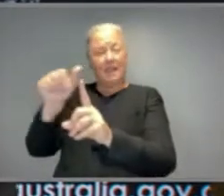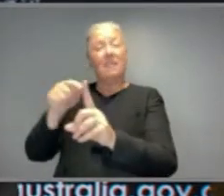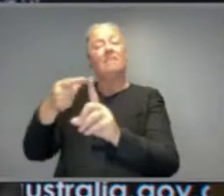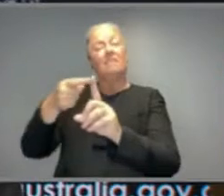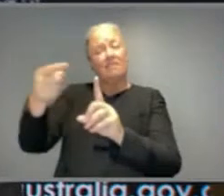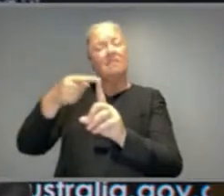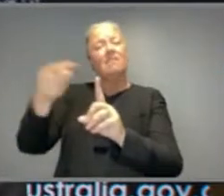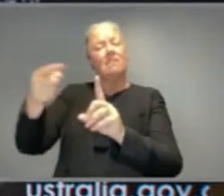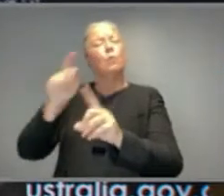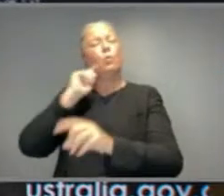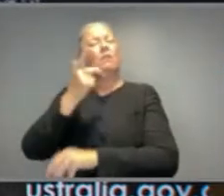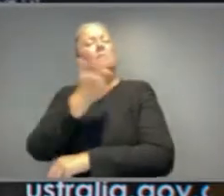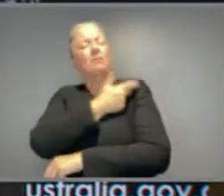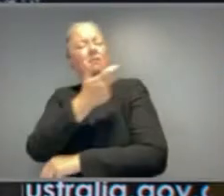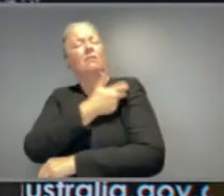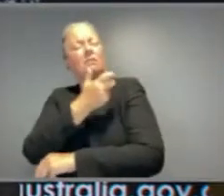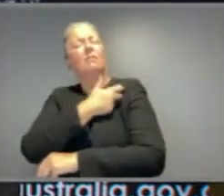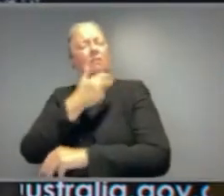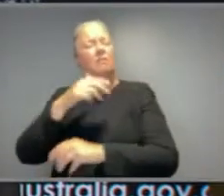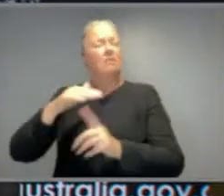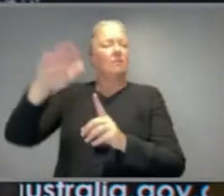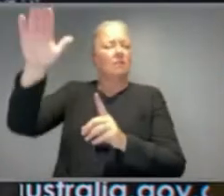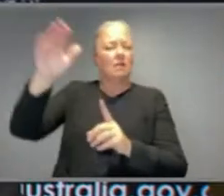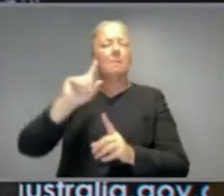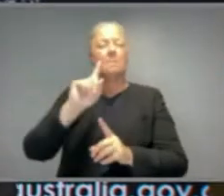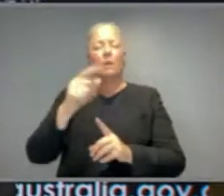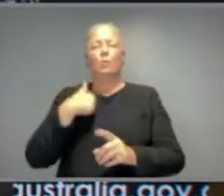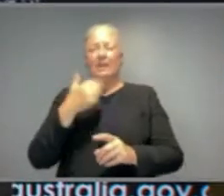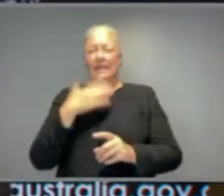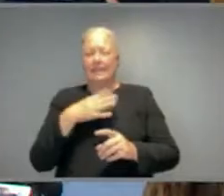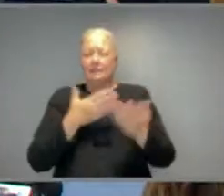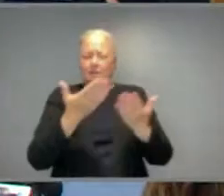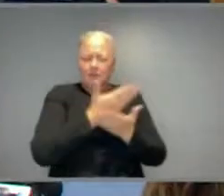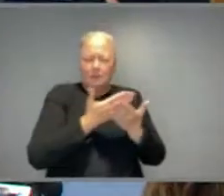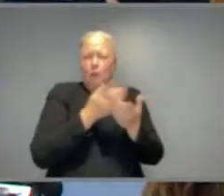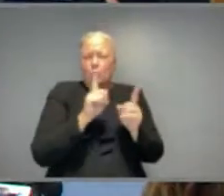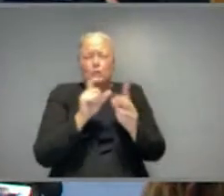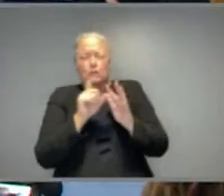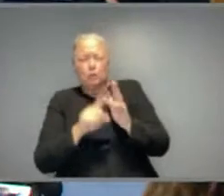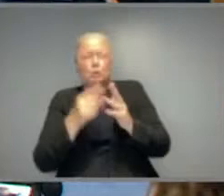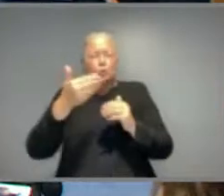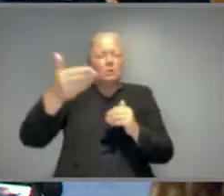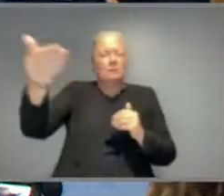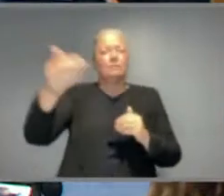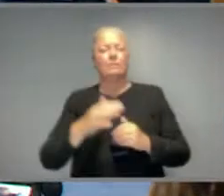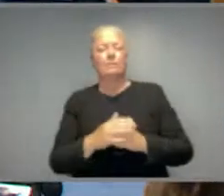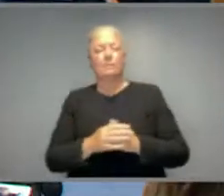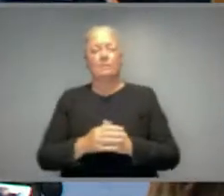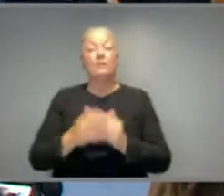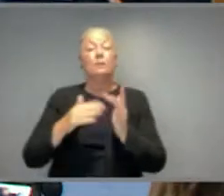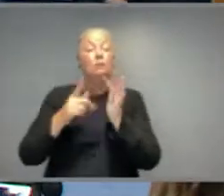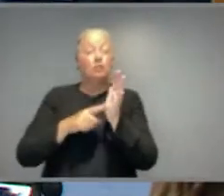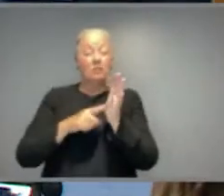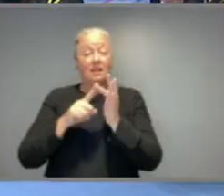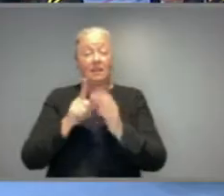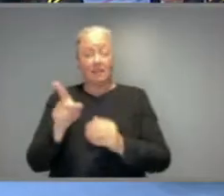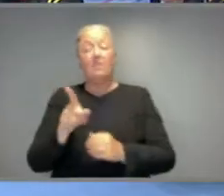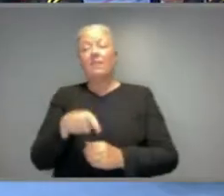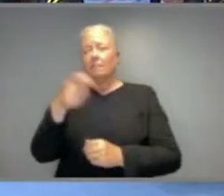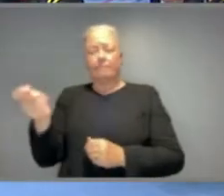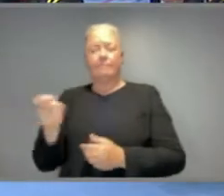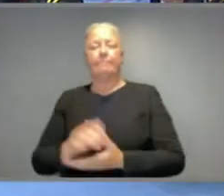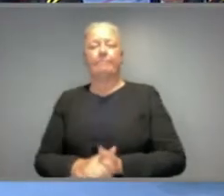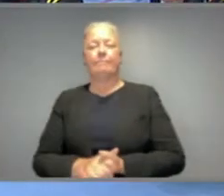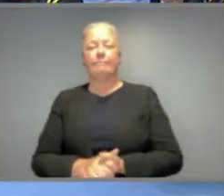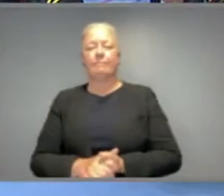we'll need to have those other public health and other measures in place as well. Okay, I'm going to start Michelle, and then I'll come over across this side of the room. To the